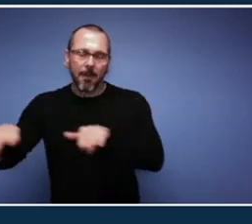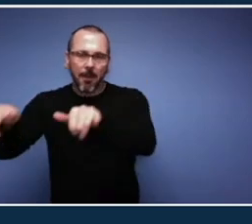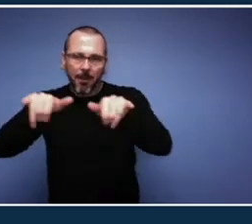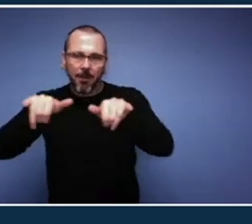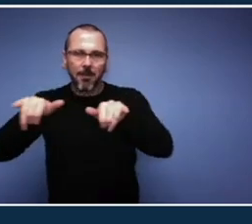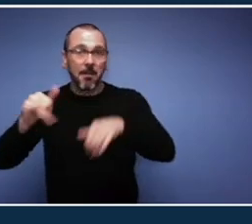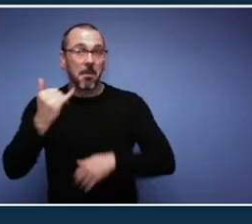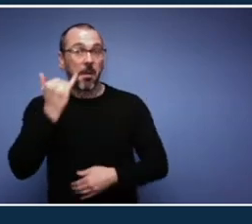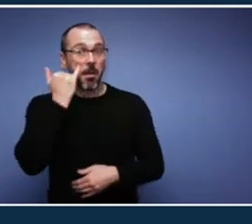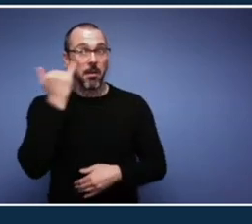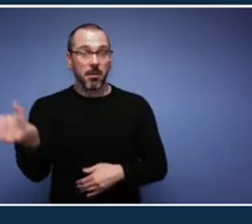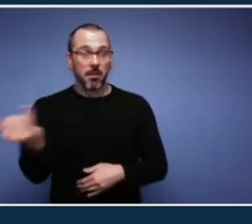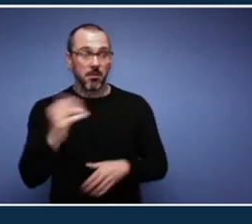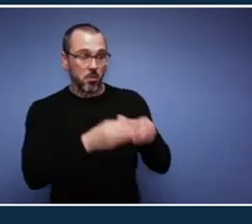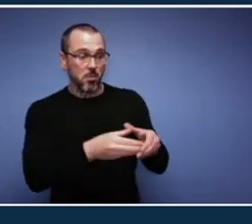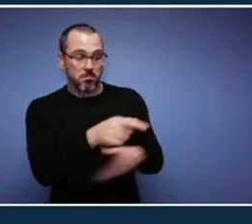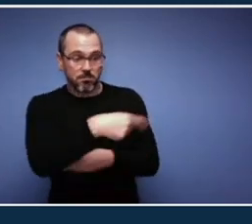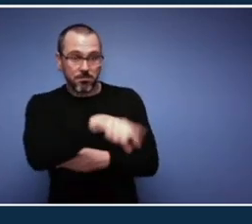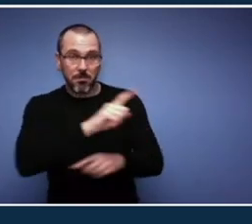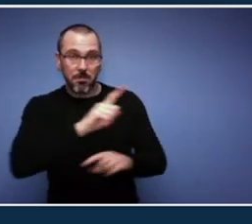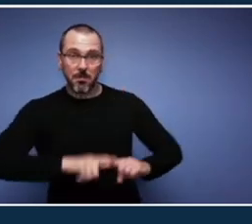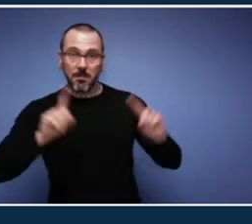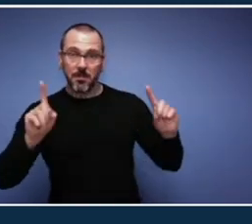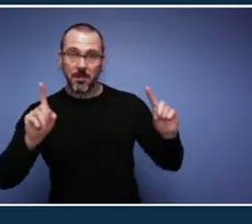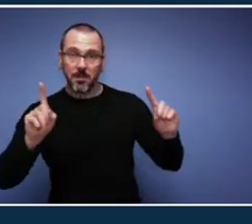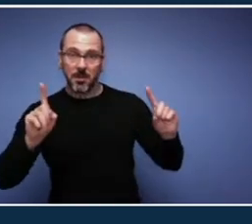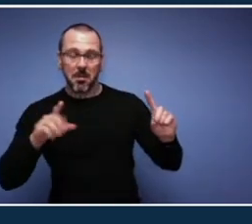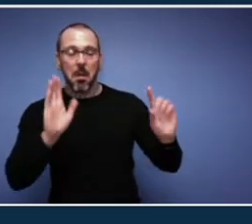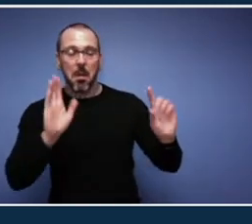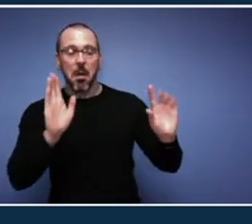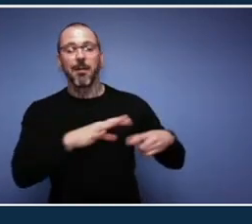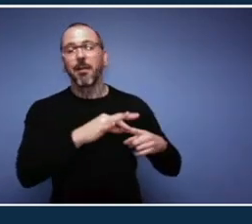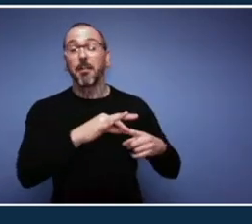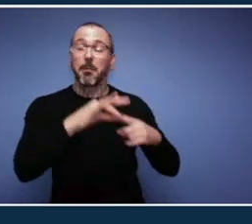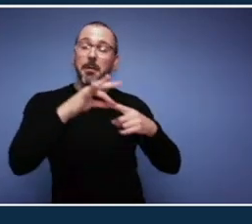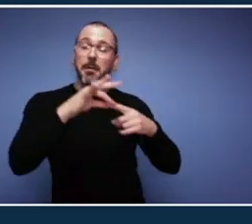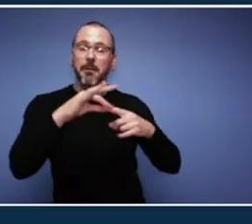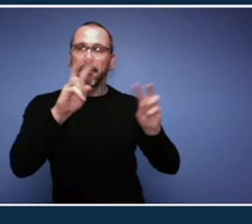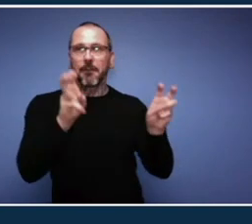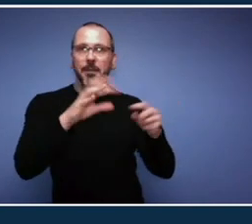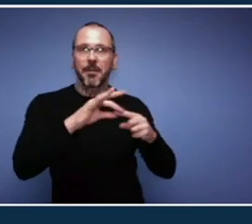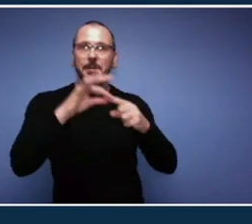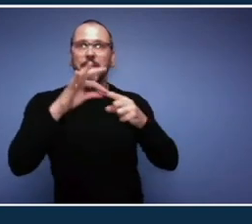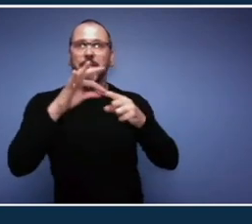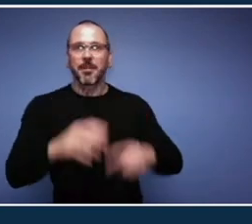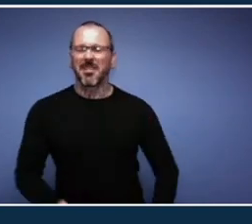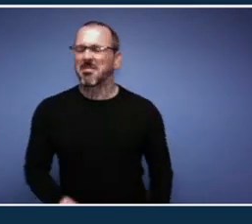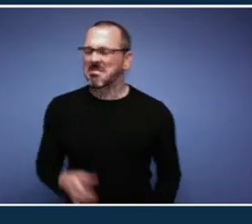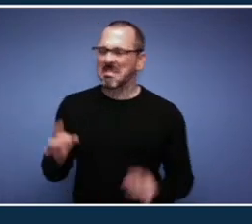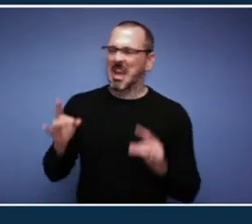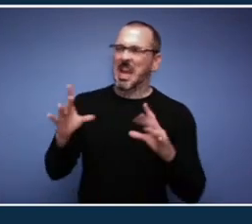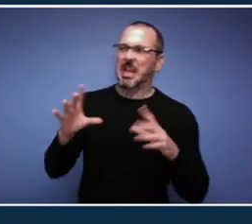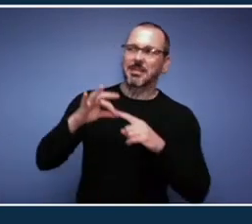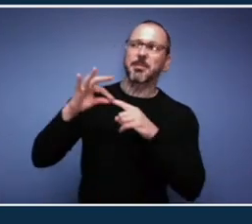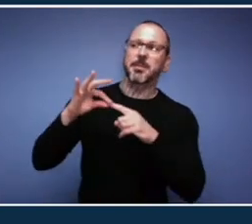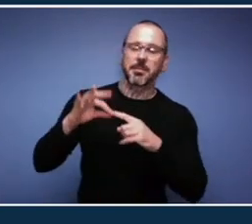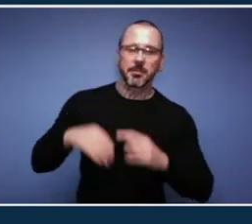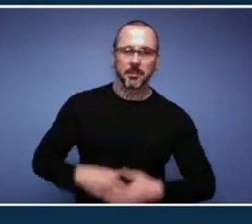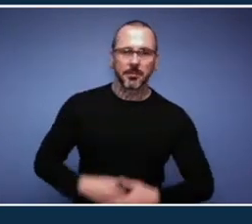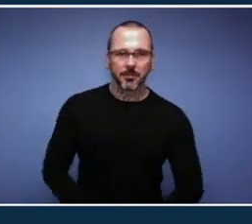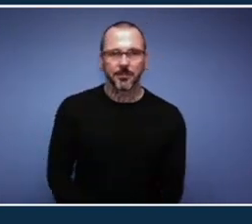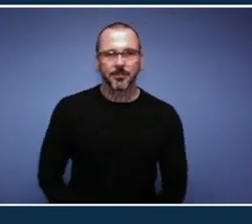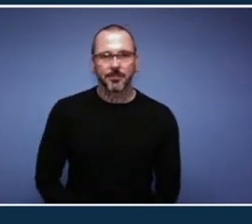norm, then they were something special. Sometimes they call them special, unreasonable. I don't like that. Unreasonable, you know, more